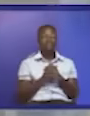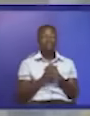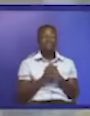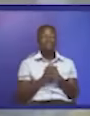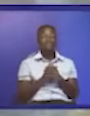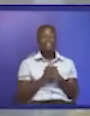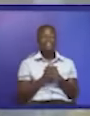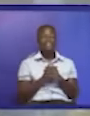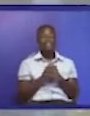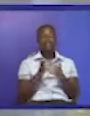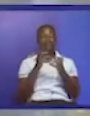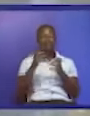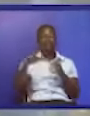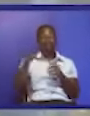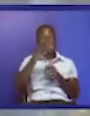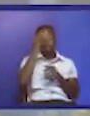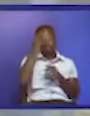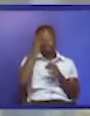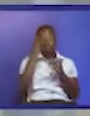I want you to know tonight